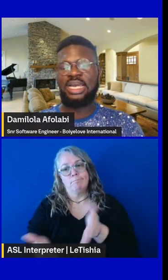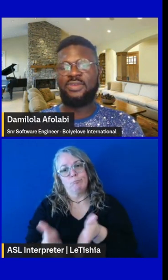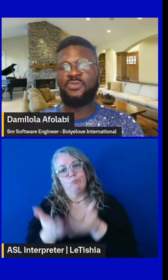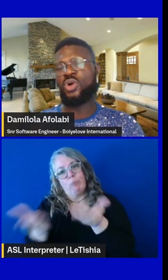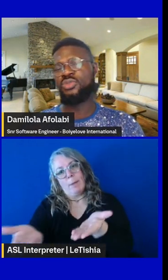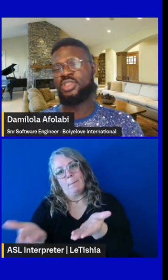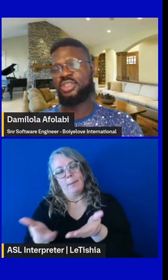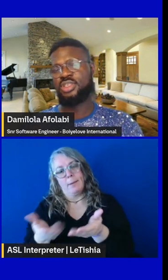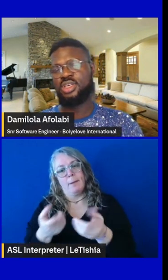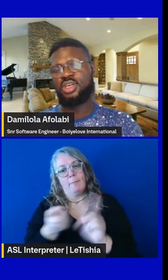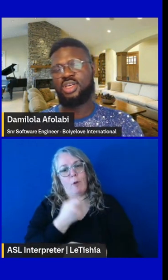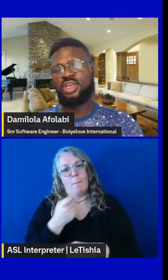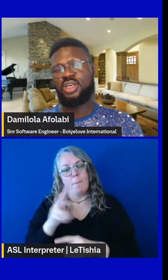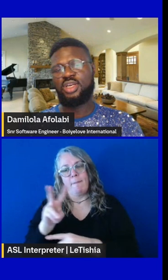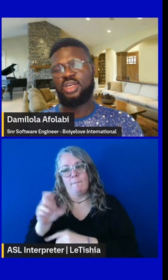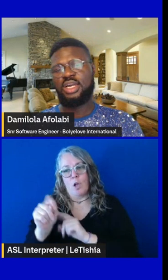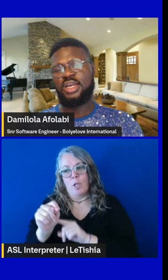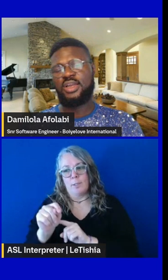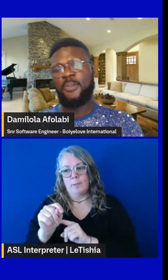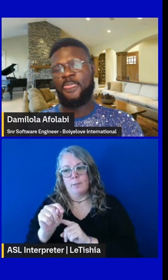recommended by Vault's